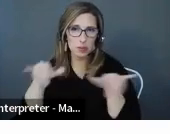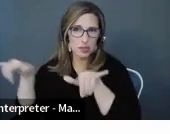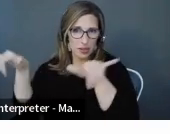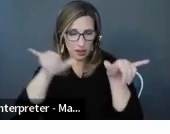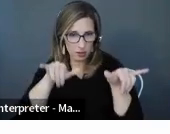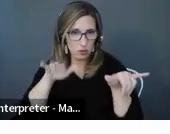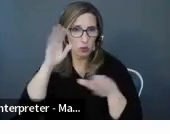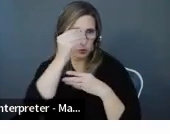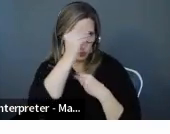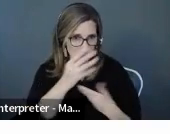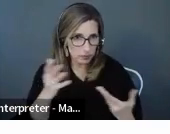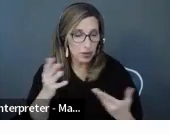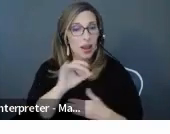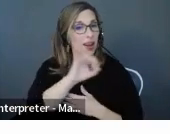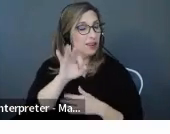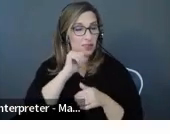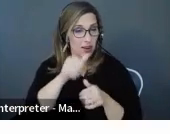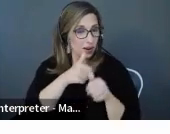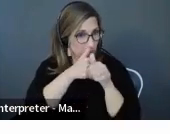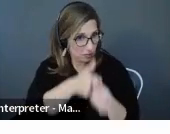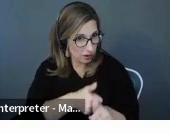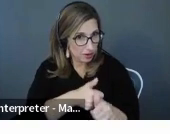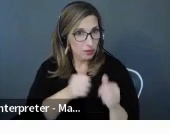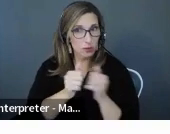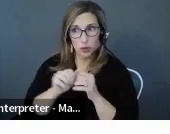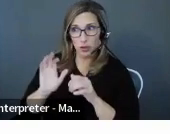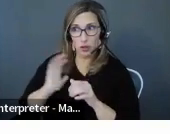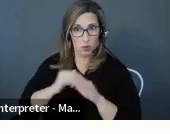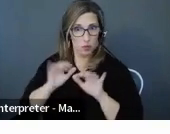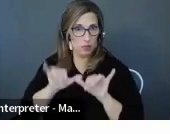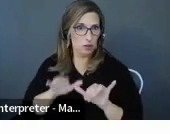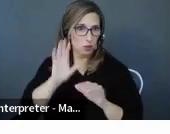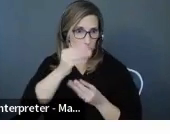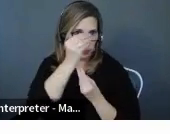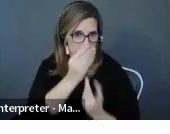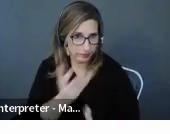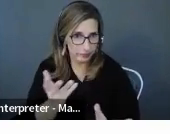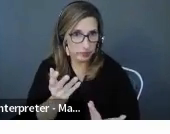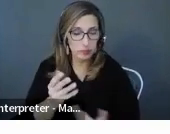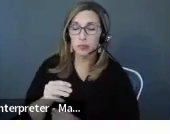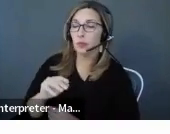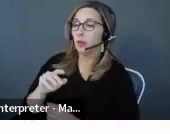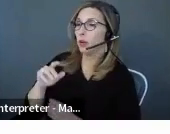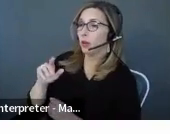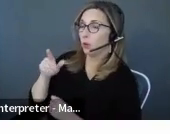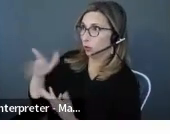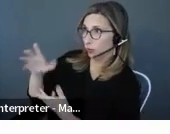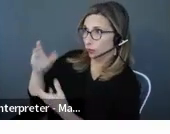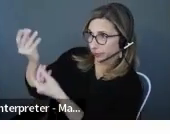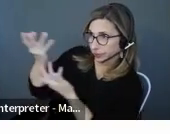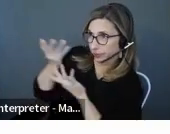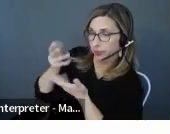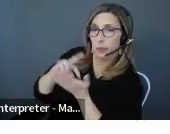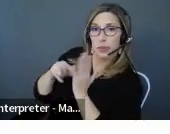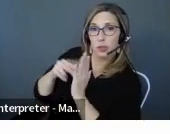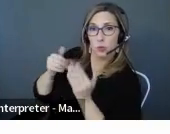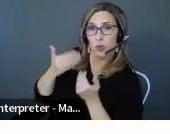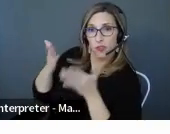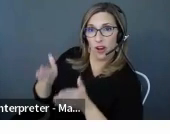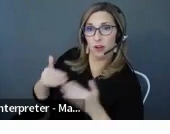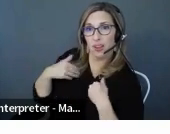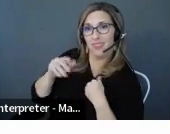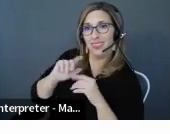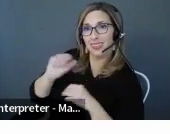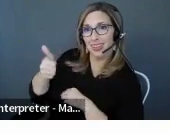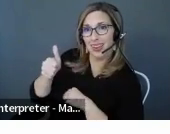of each instance of noncompliance with performance measures. Upon notification by KDADs, providers must respond within 10